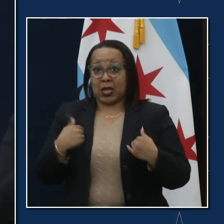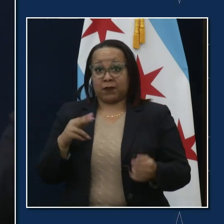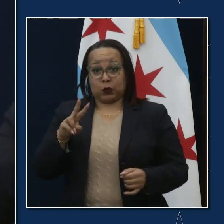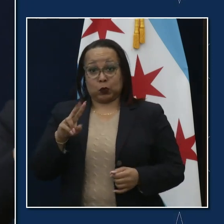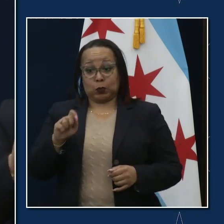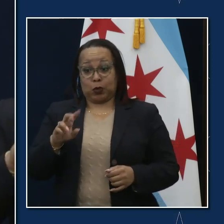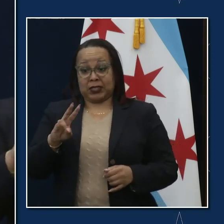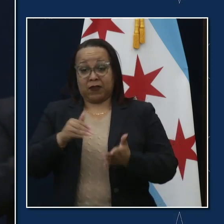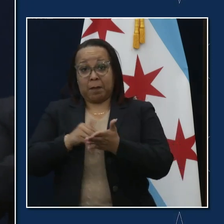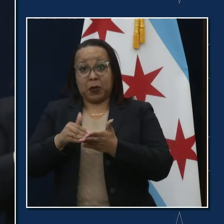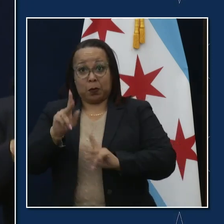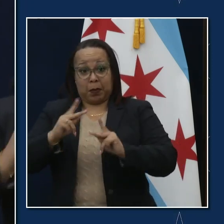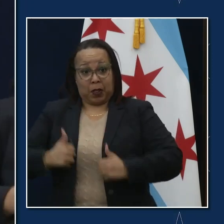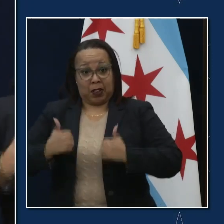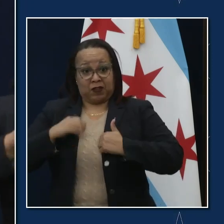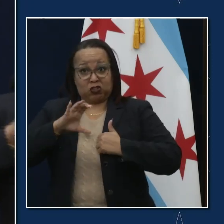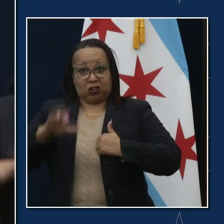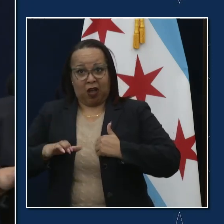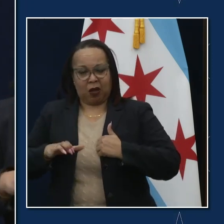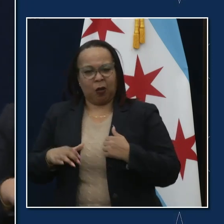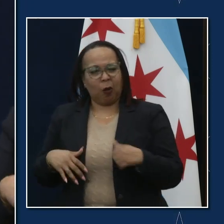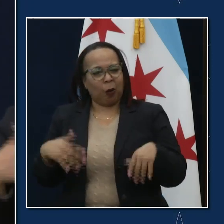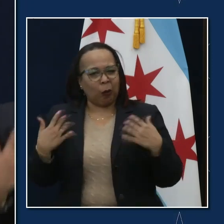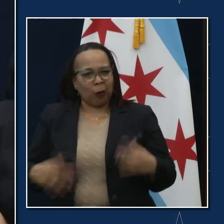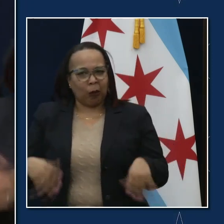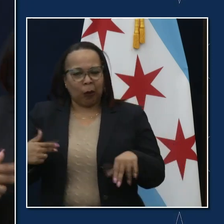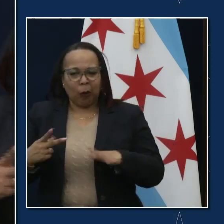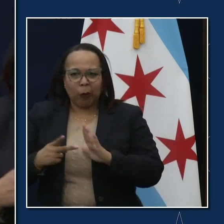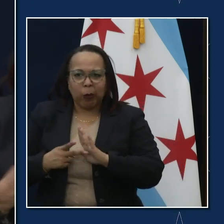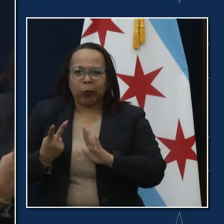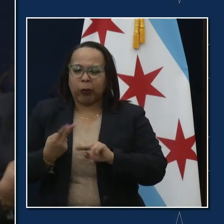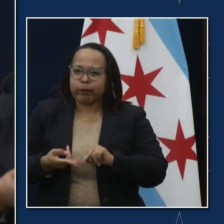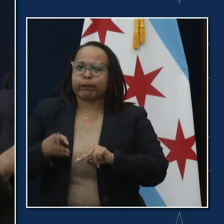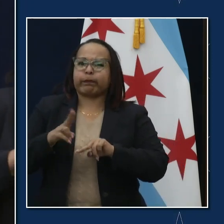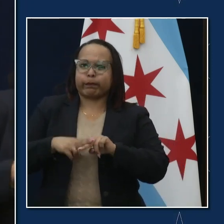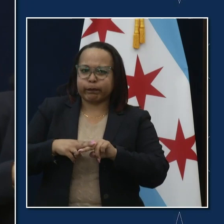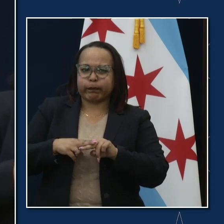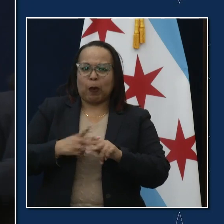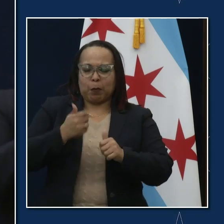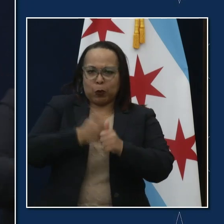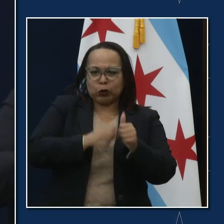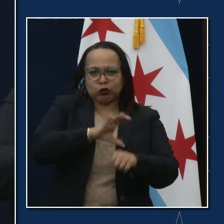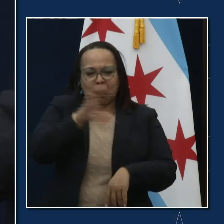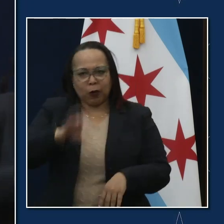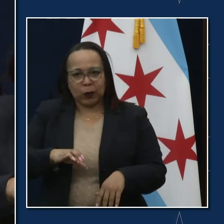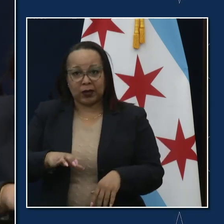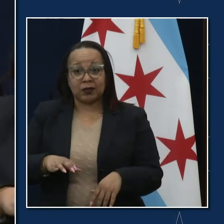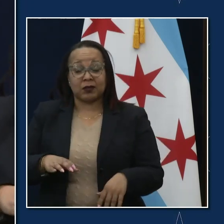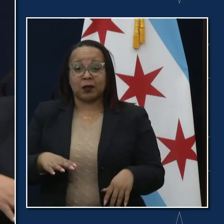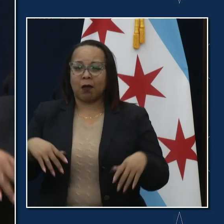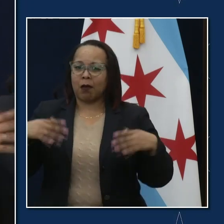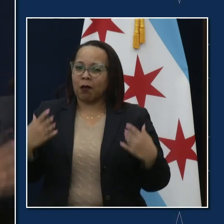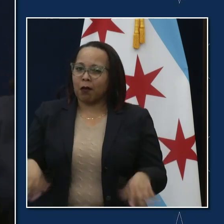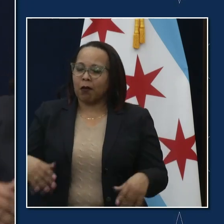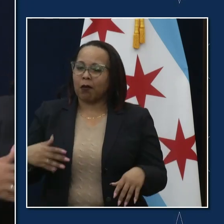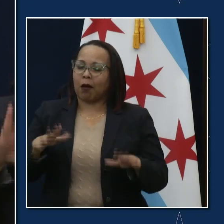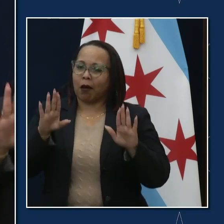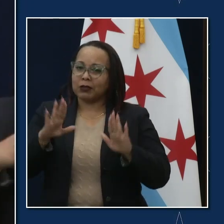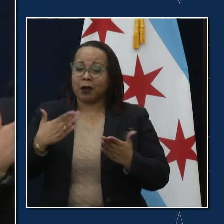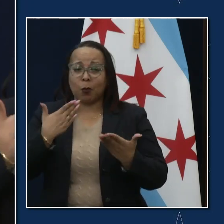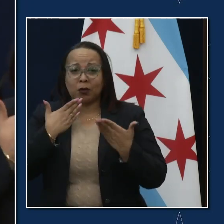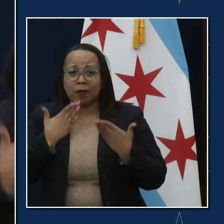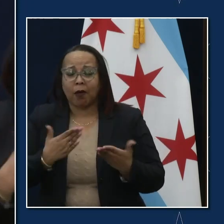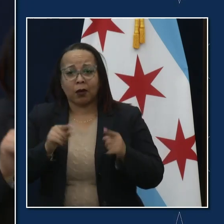million Chicagoans, so that is more than 2 vaccines on average per Chicagoan. That's excellent, and I want to